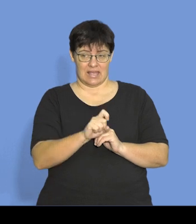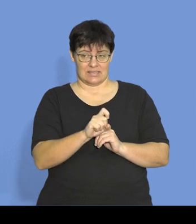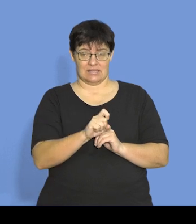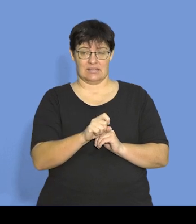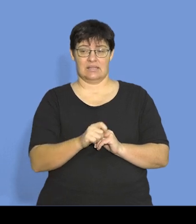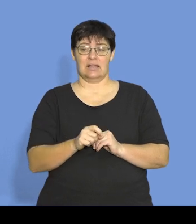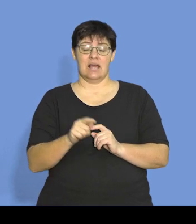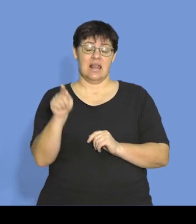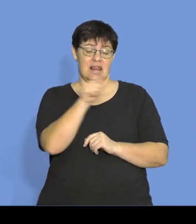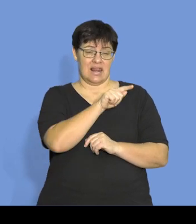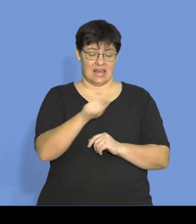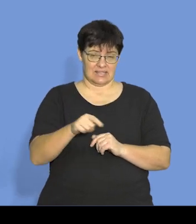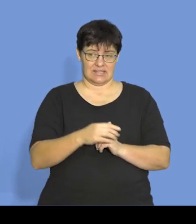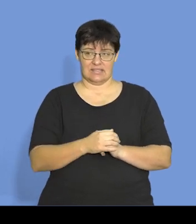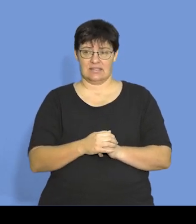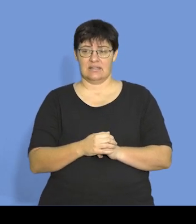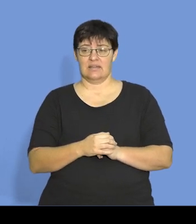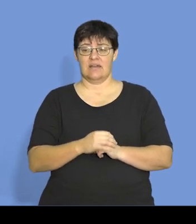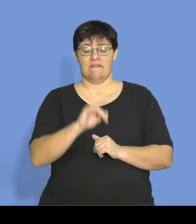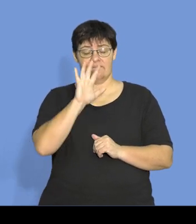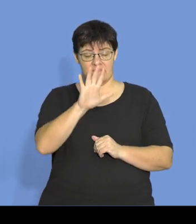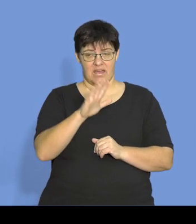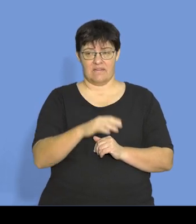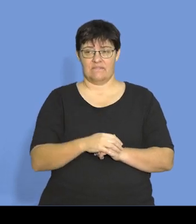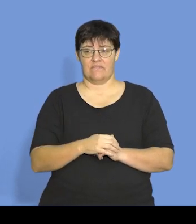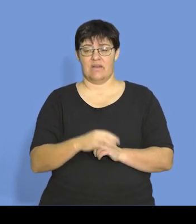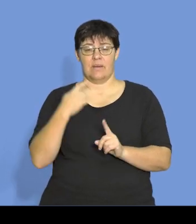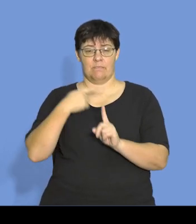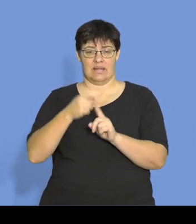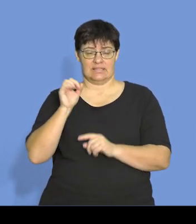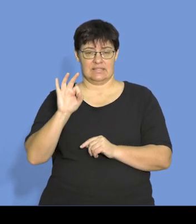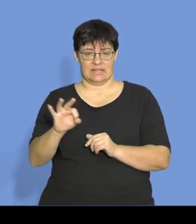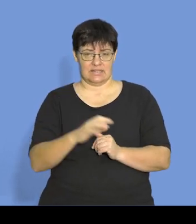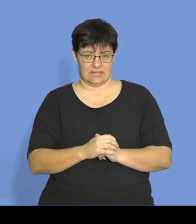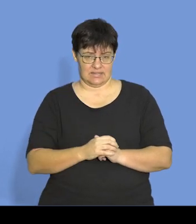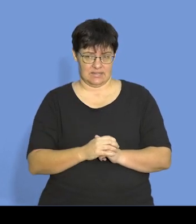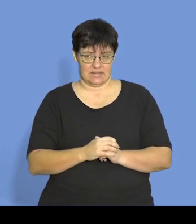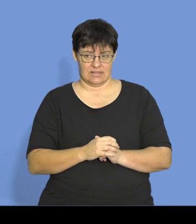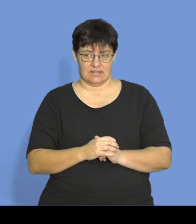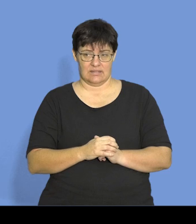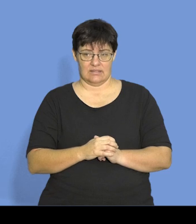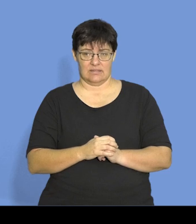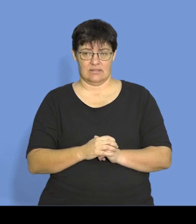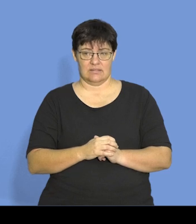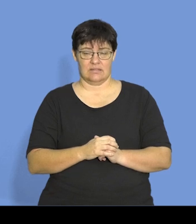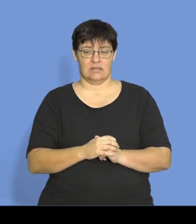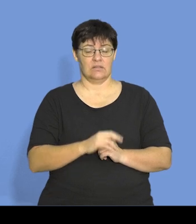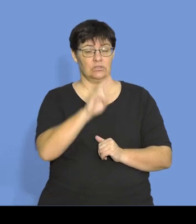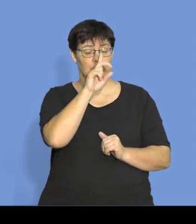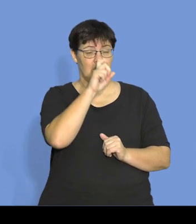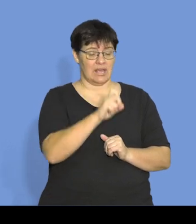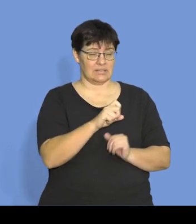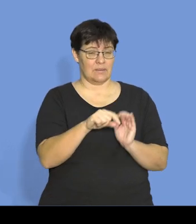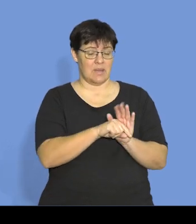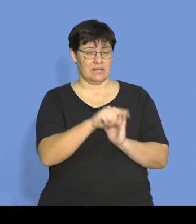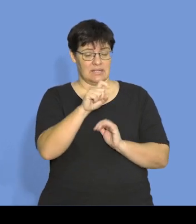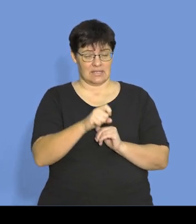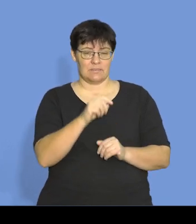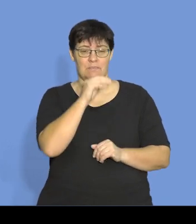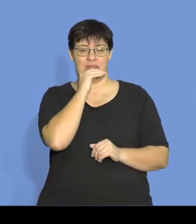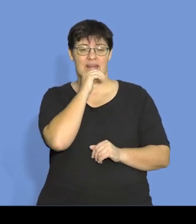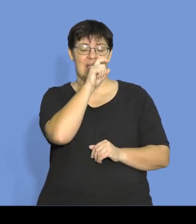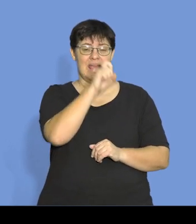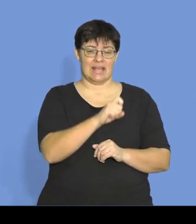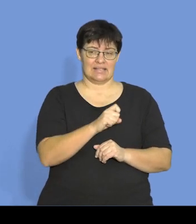minus x less than, and this will be 5 plus the 3, and 2x